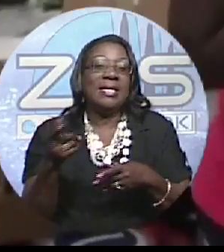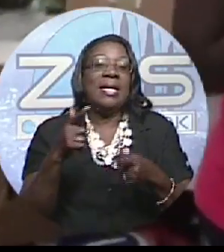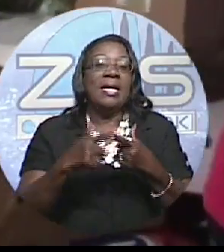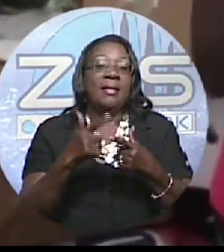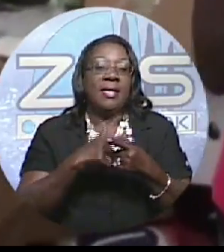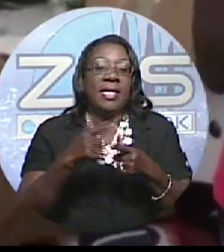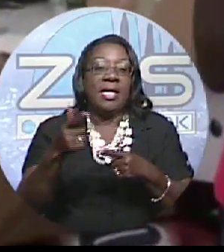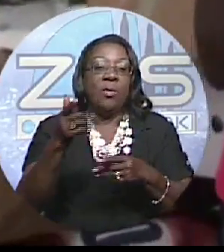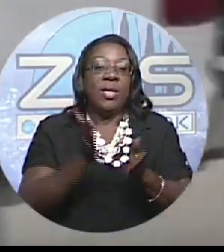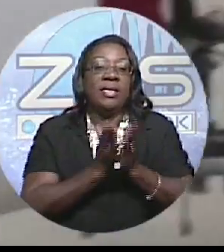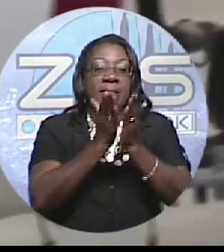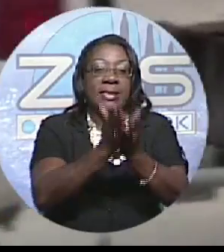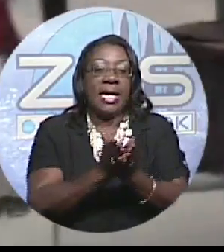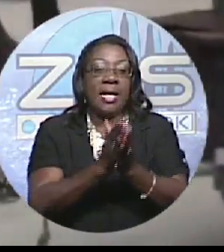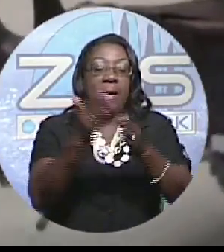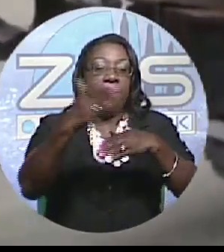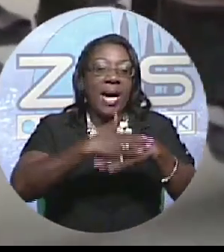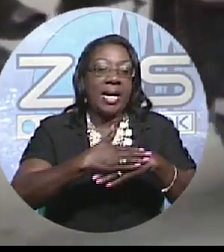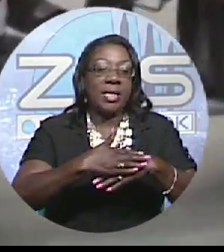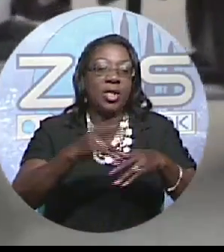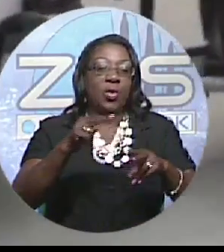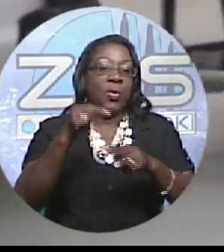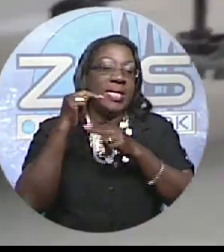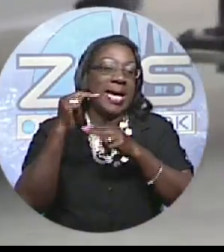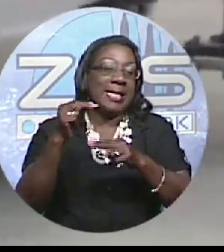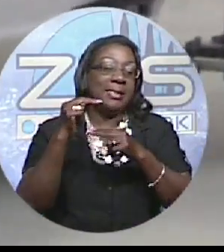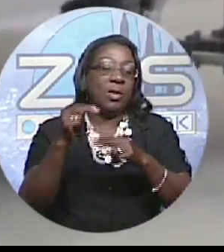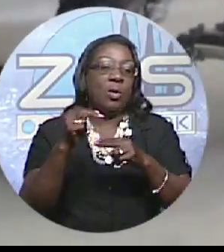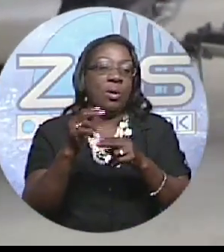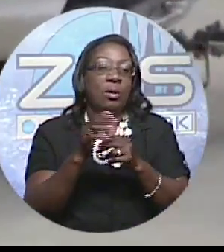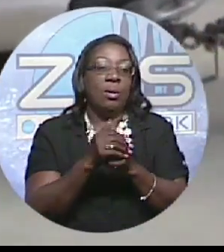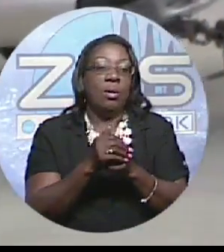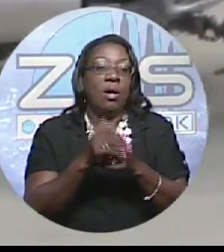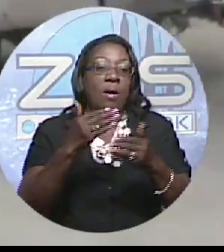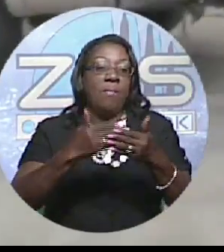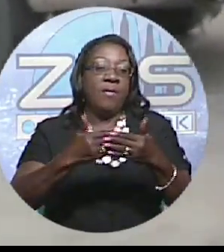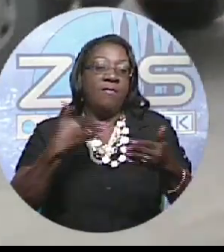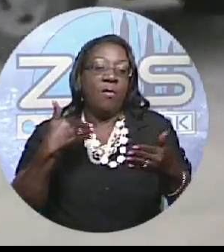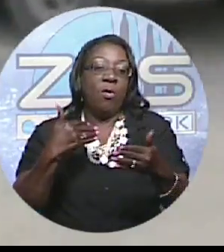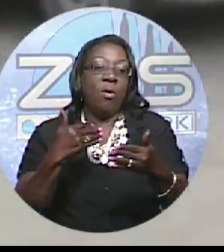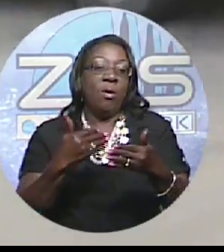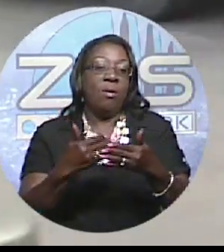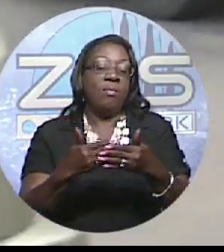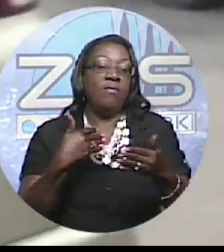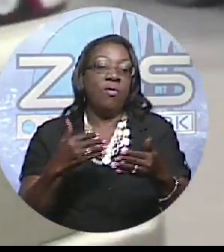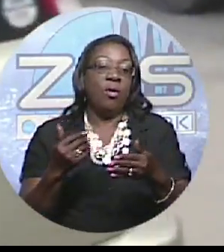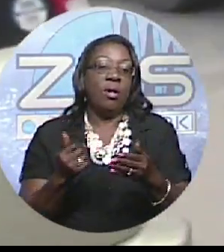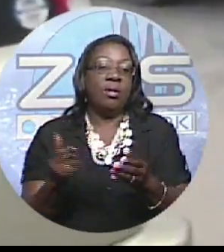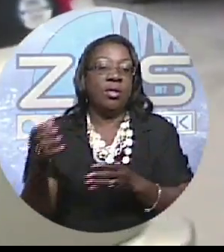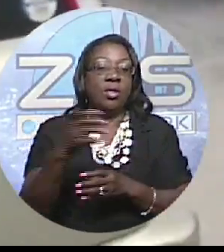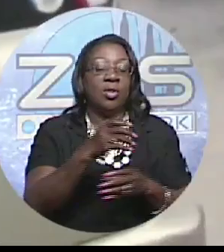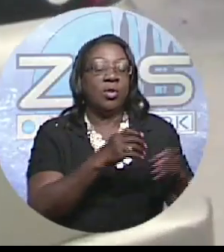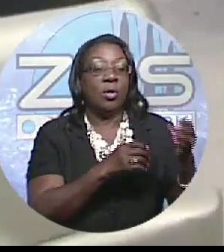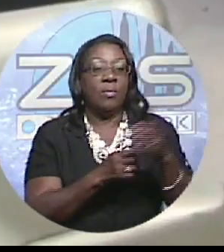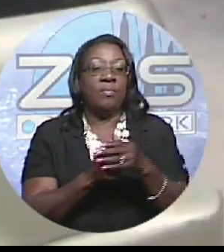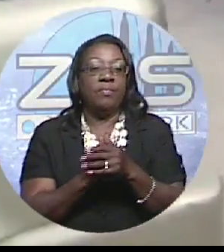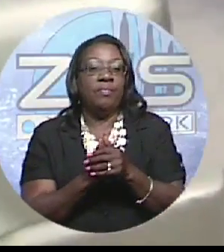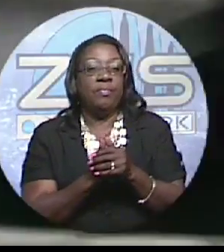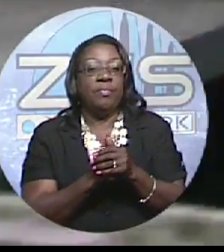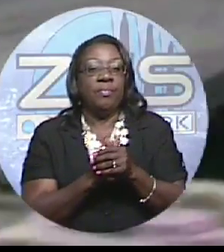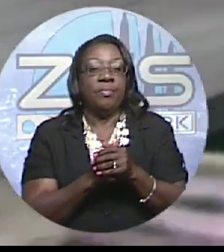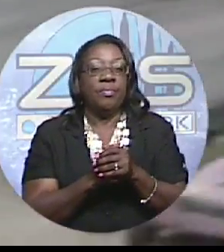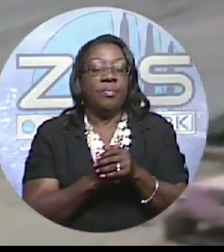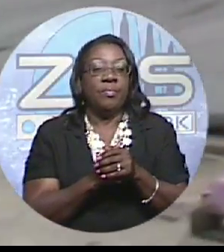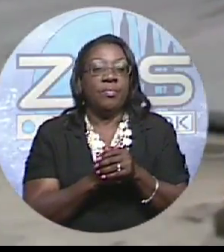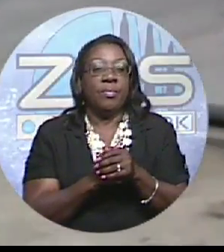a precaution for being out of this area ahead of ERIKA, or this is the regular routine? It's the regular